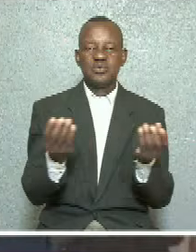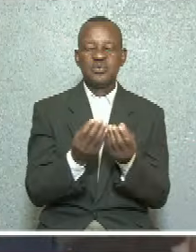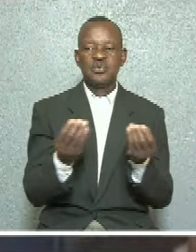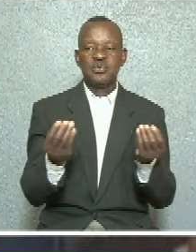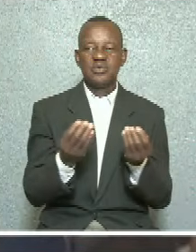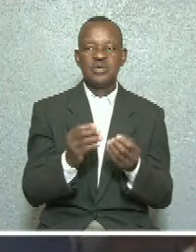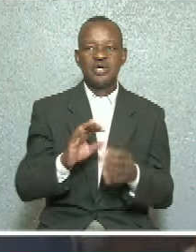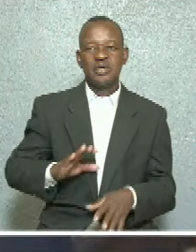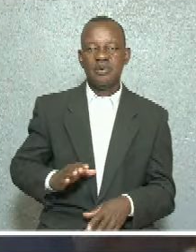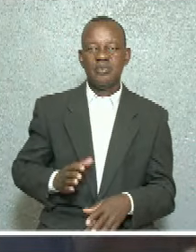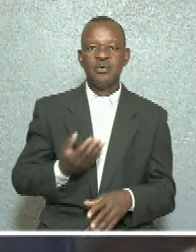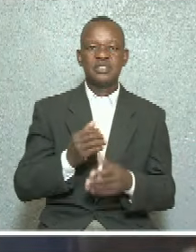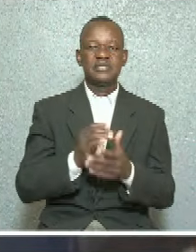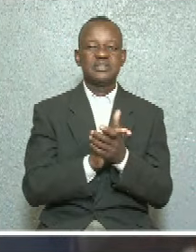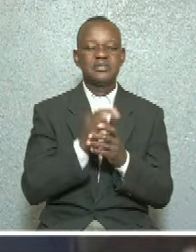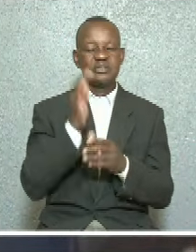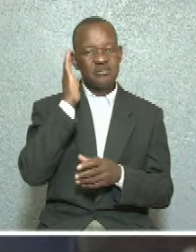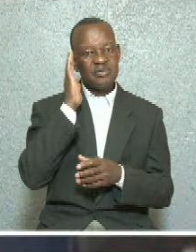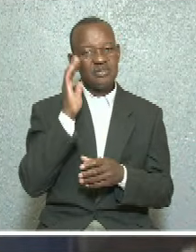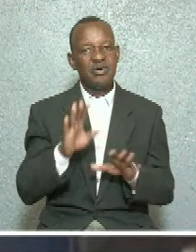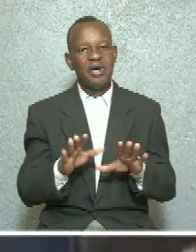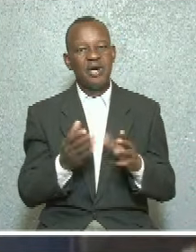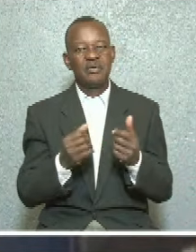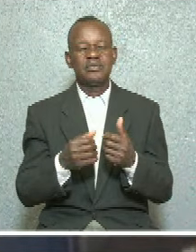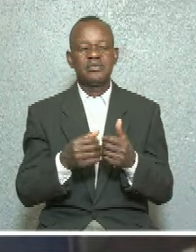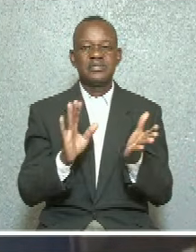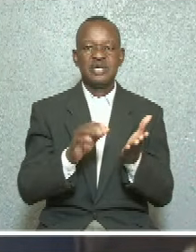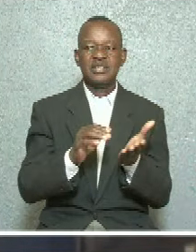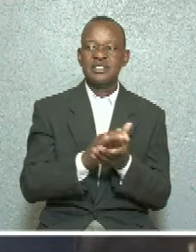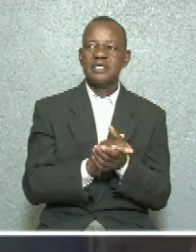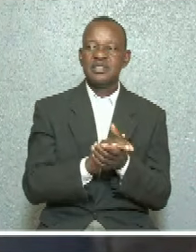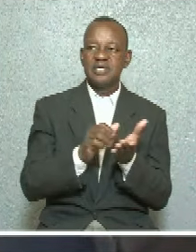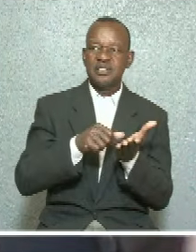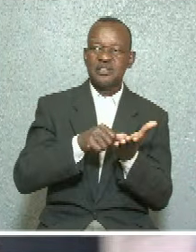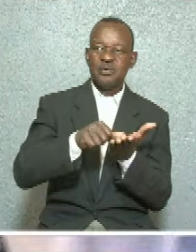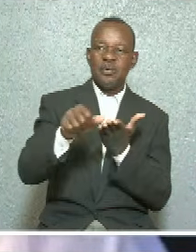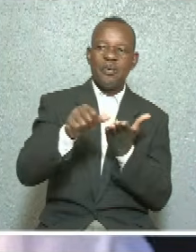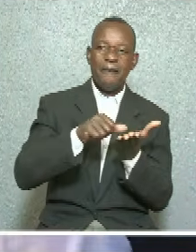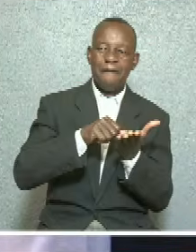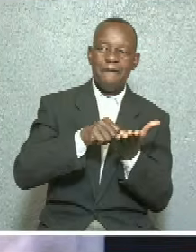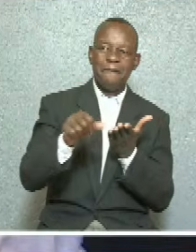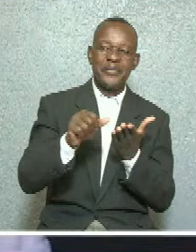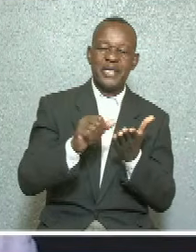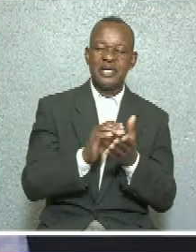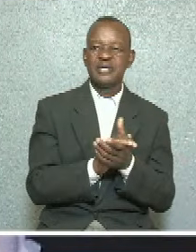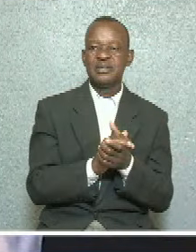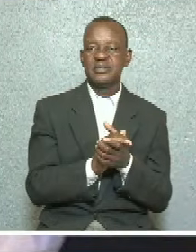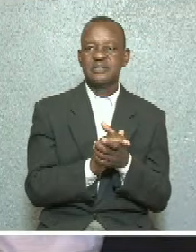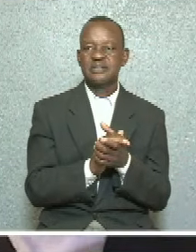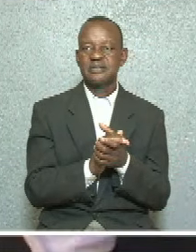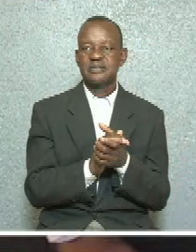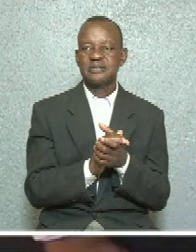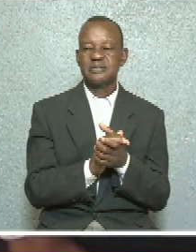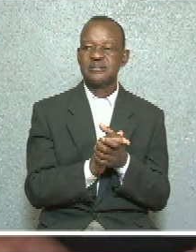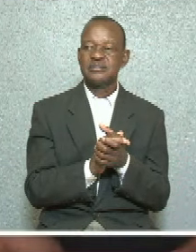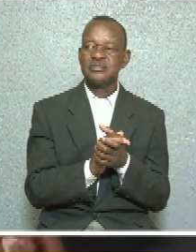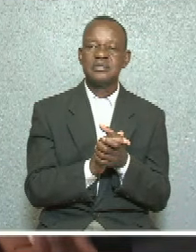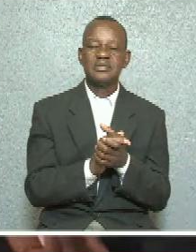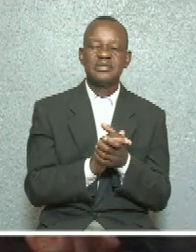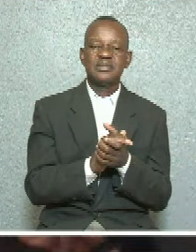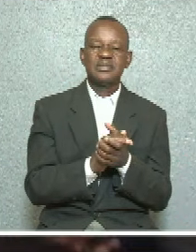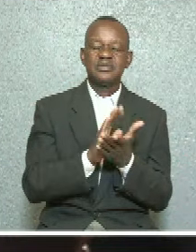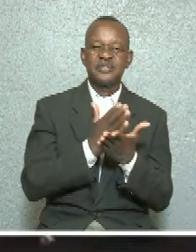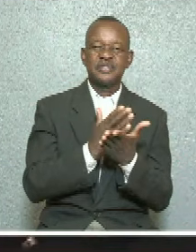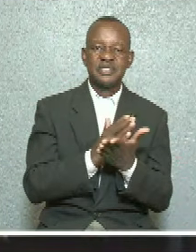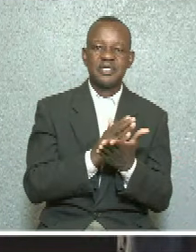of the physically active youth. So maybe we can just share that with some of the parents that don't know of how and what steps to